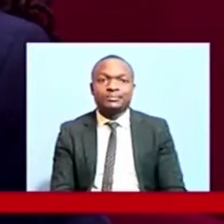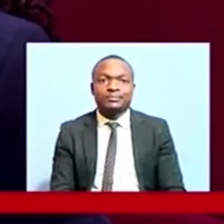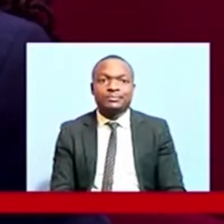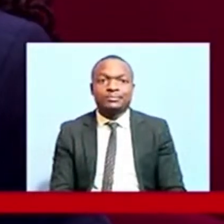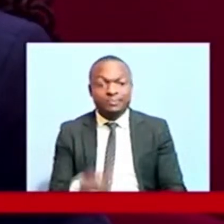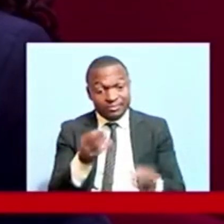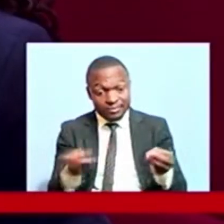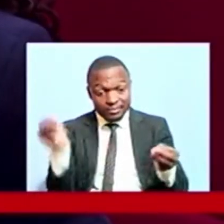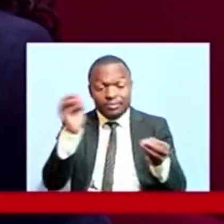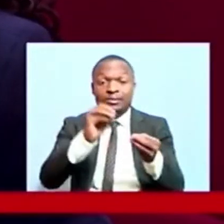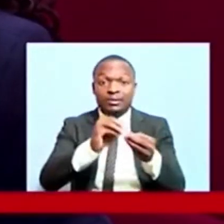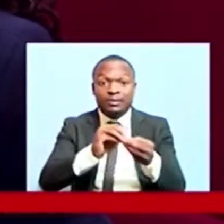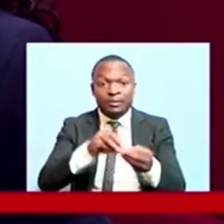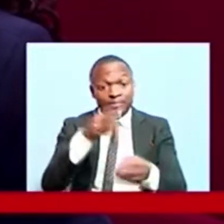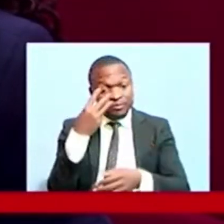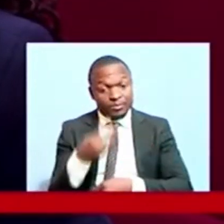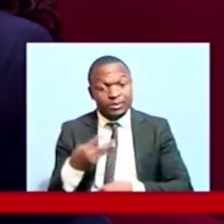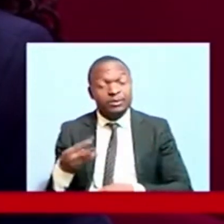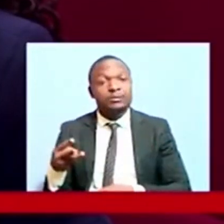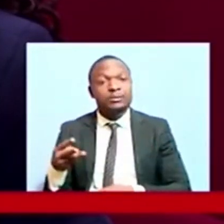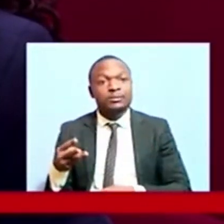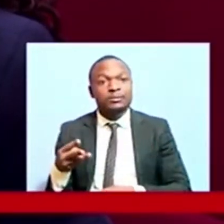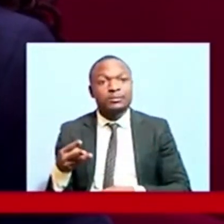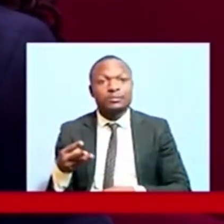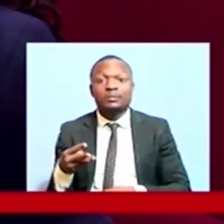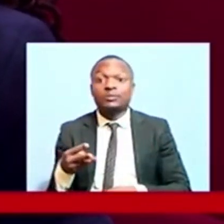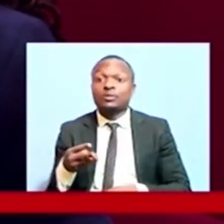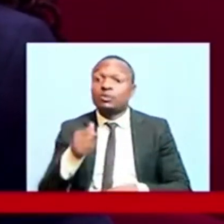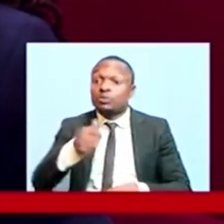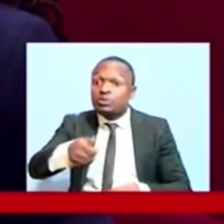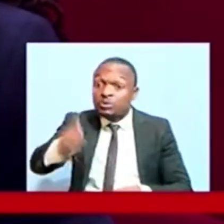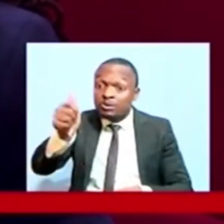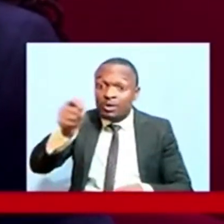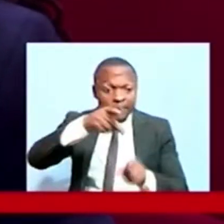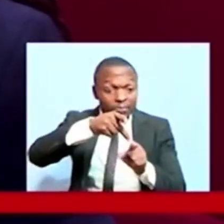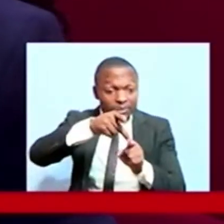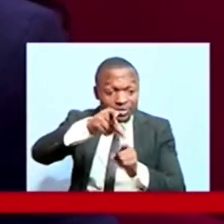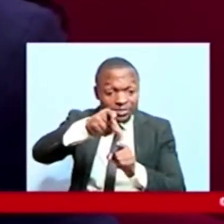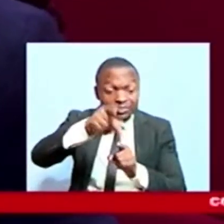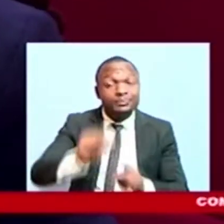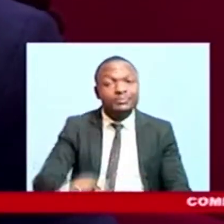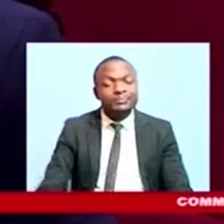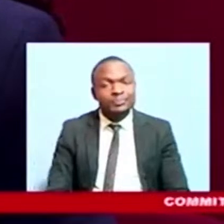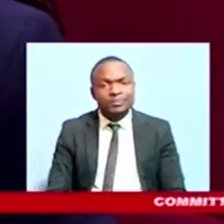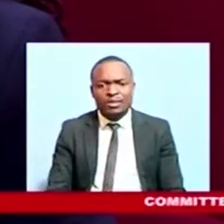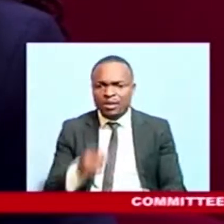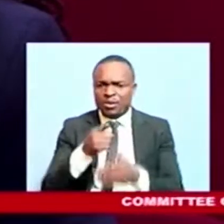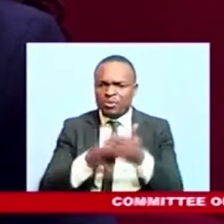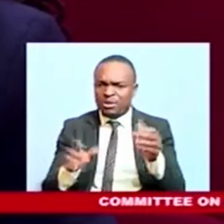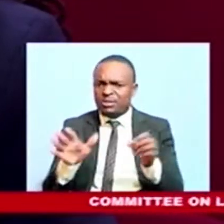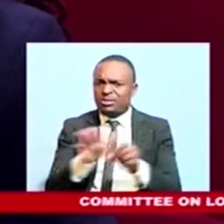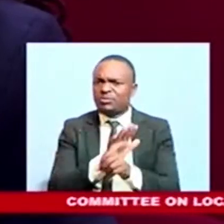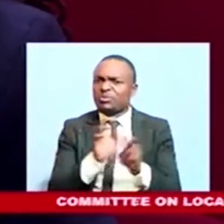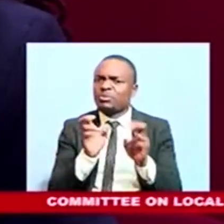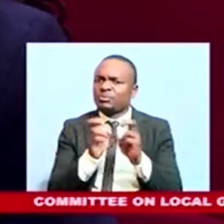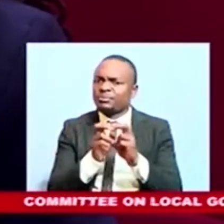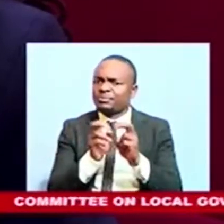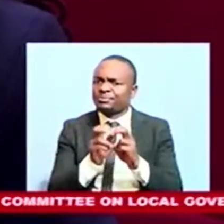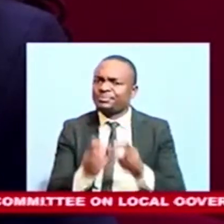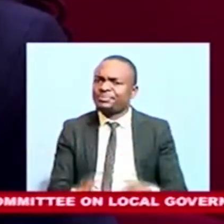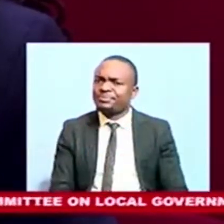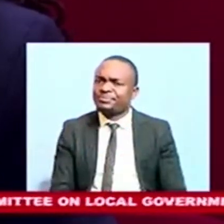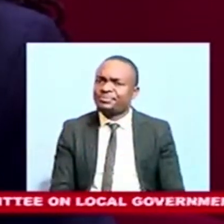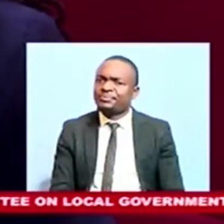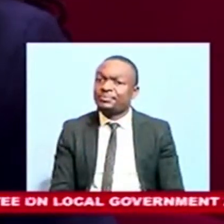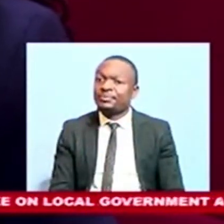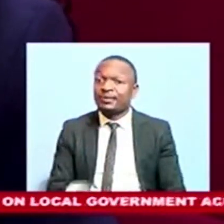up materials that were missing. According to you professionally, what is a full contract? Or